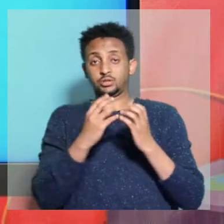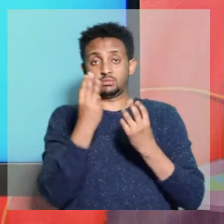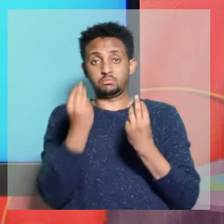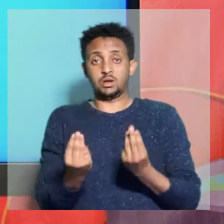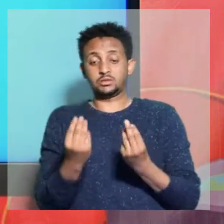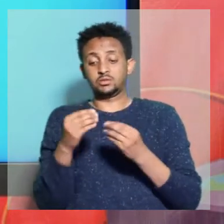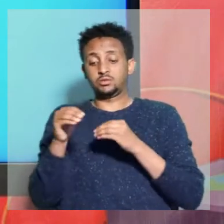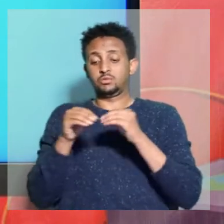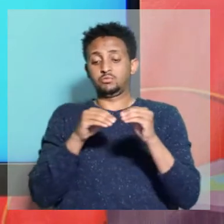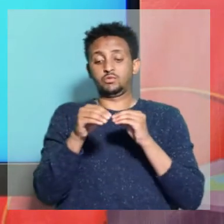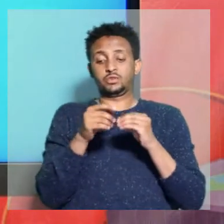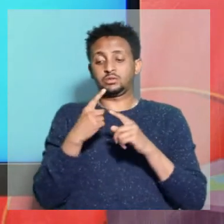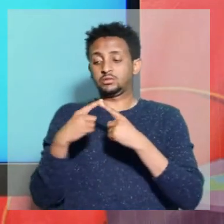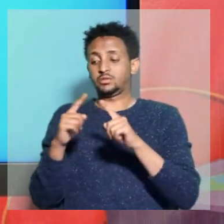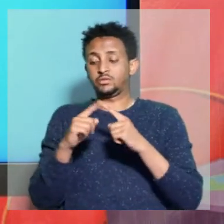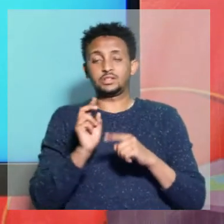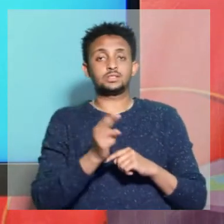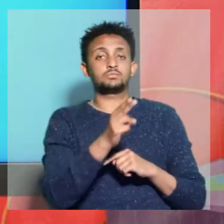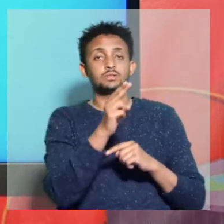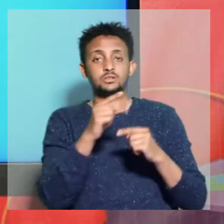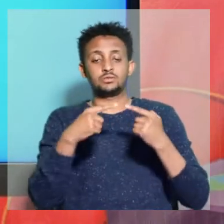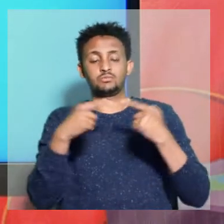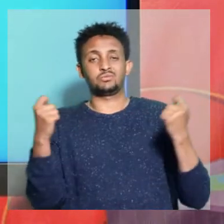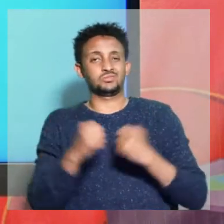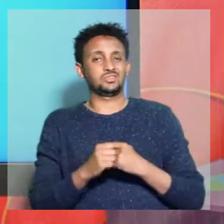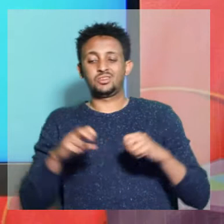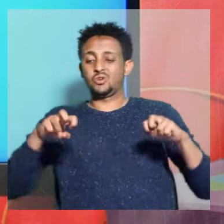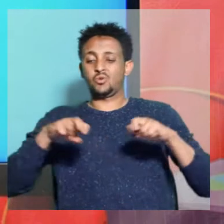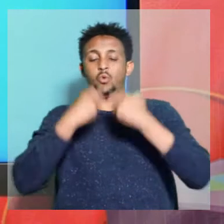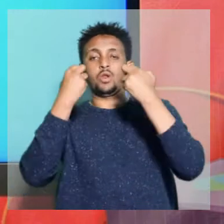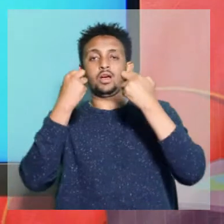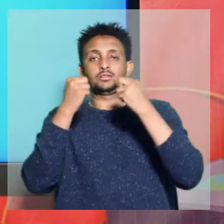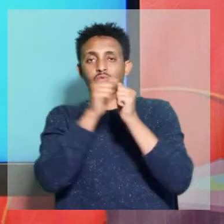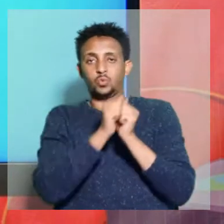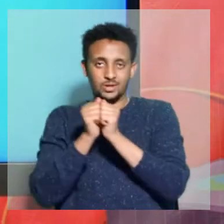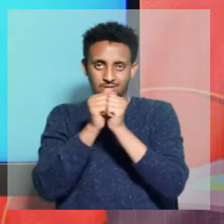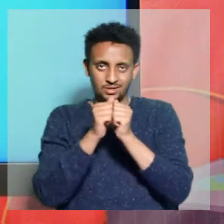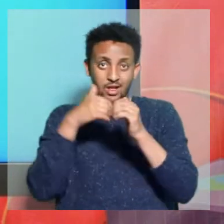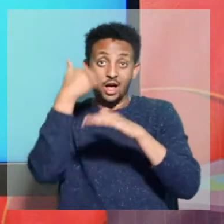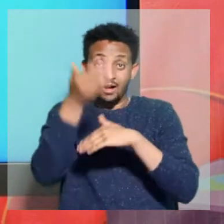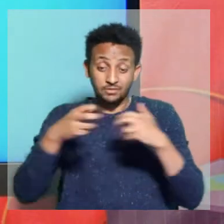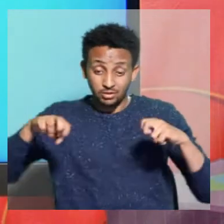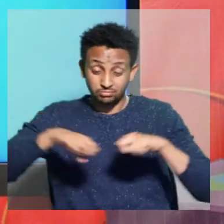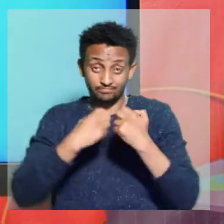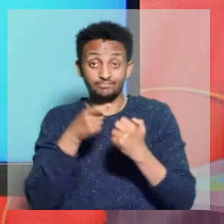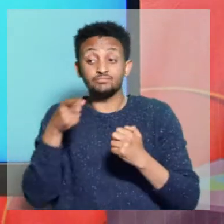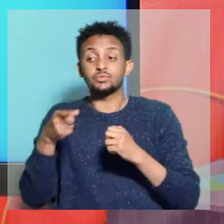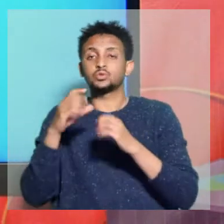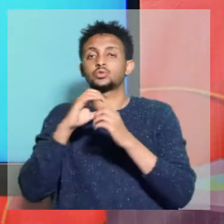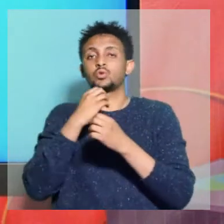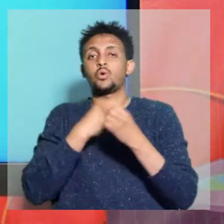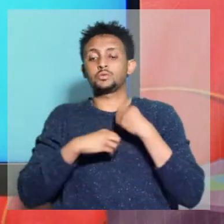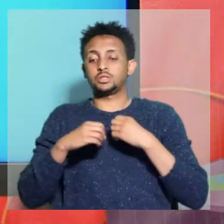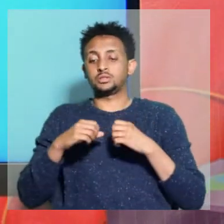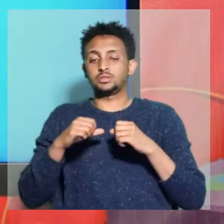are moving with different speed oppositely and collides together. After the collision, these objects might